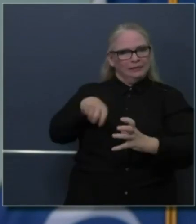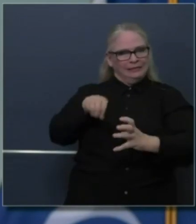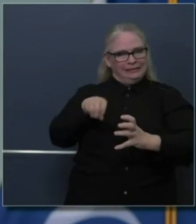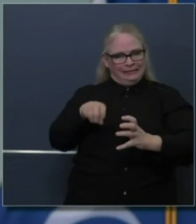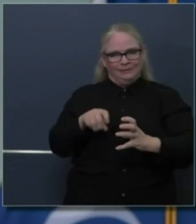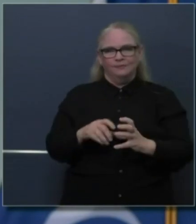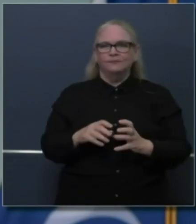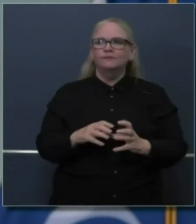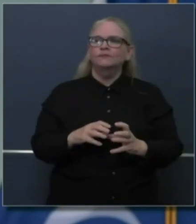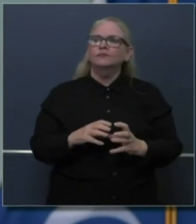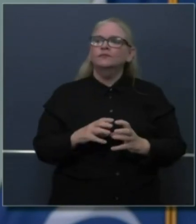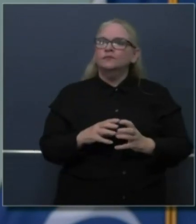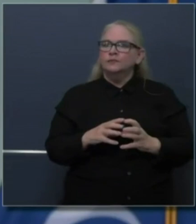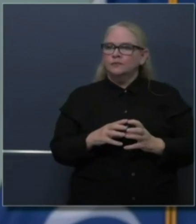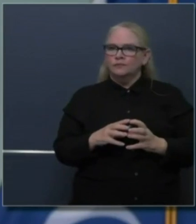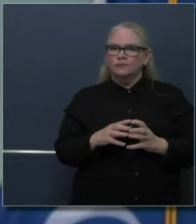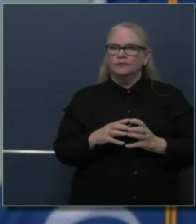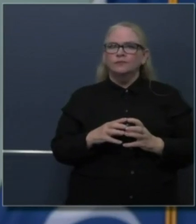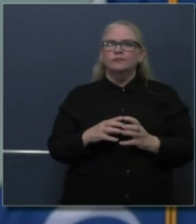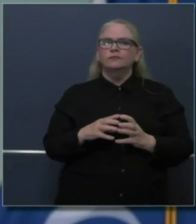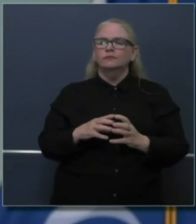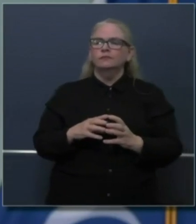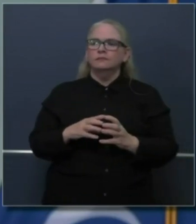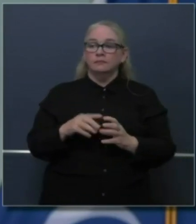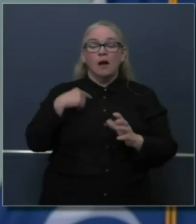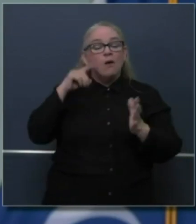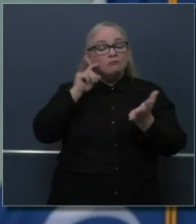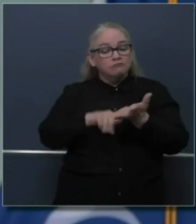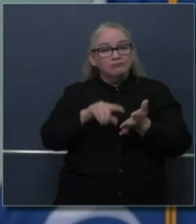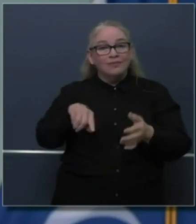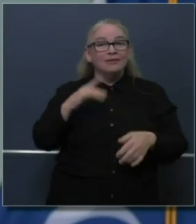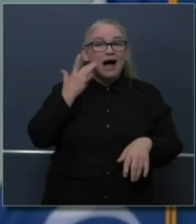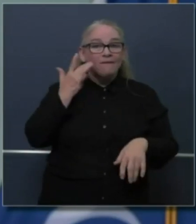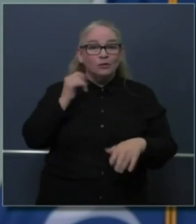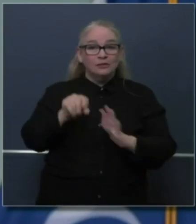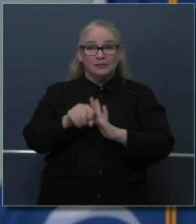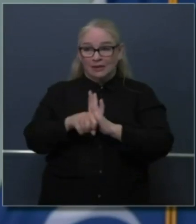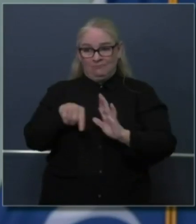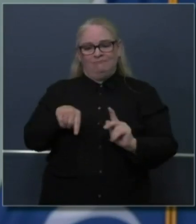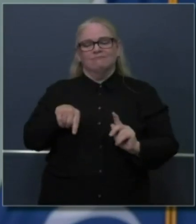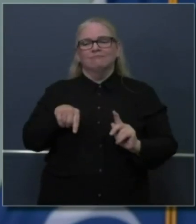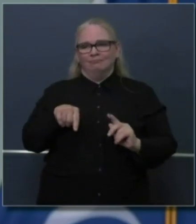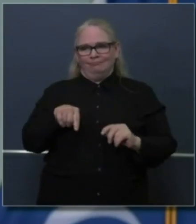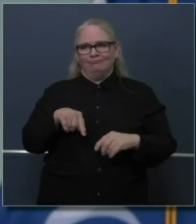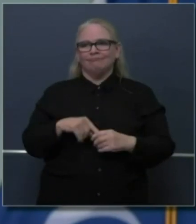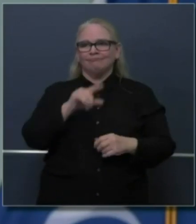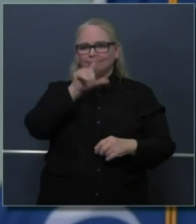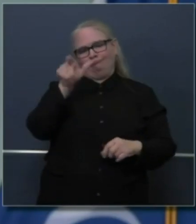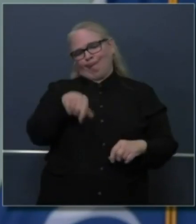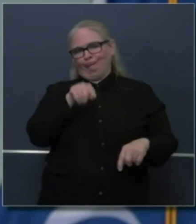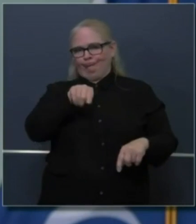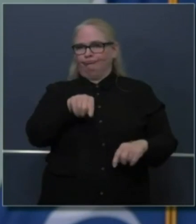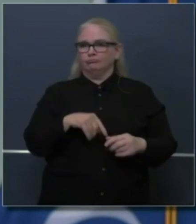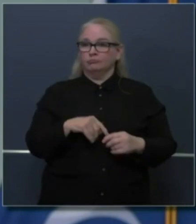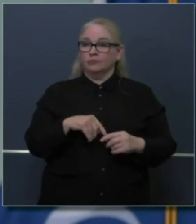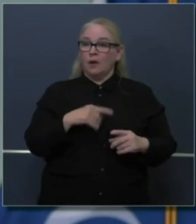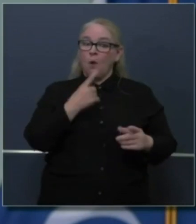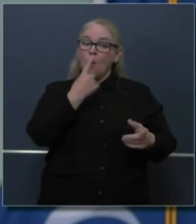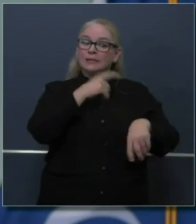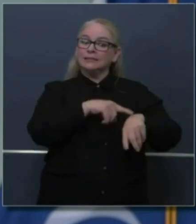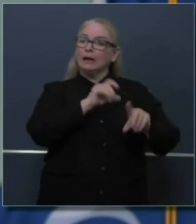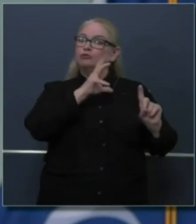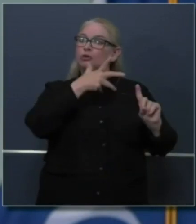the state of California, recognize we used a lot of the one-time dollar, overwhelmingly used our one-time surplus for